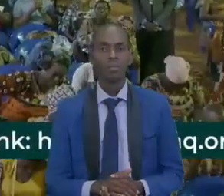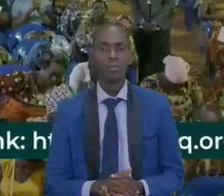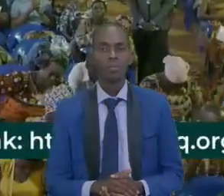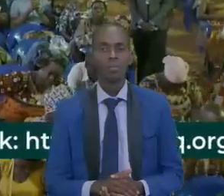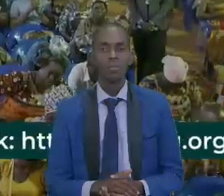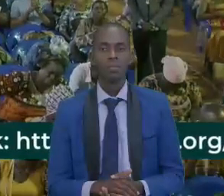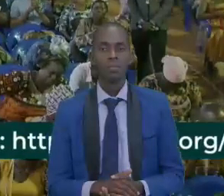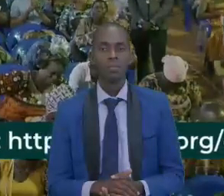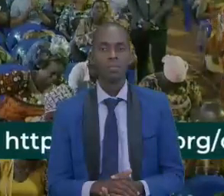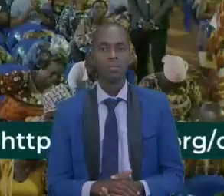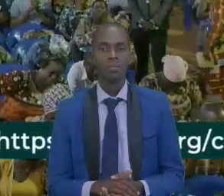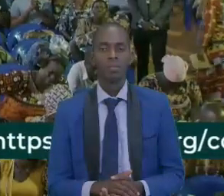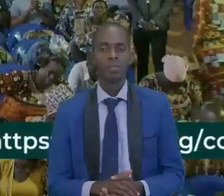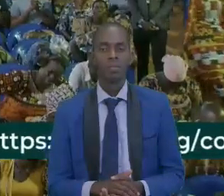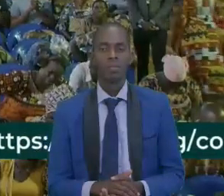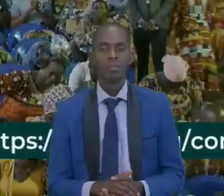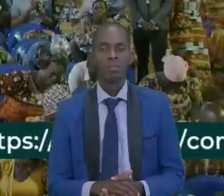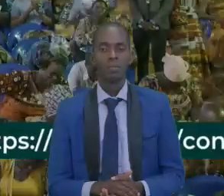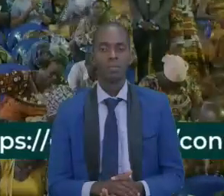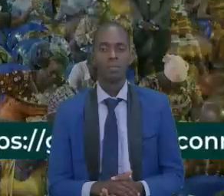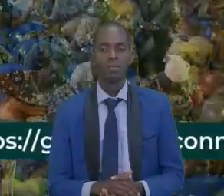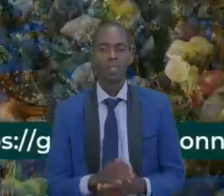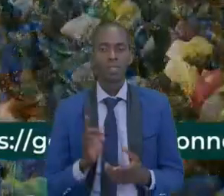À ma gauche, to my left.